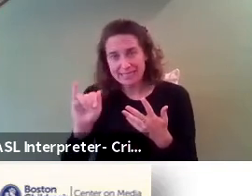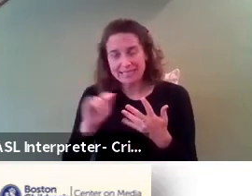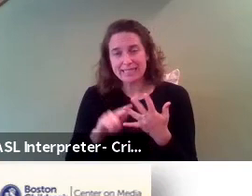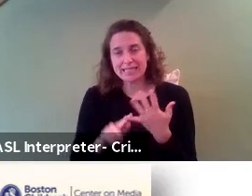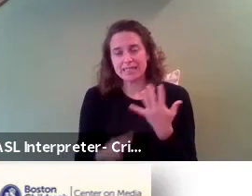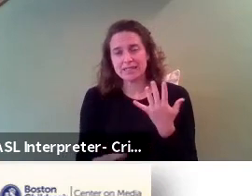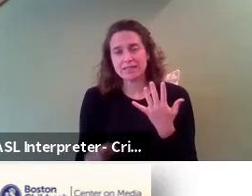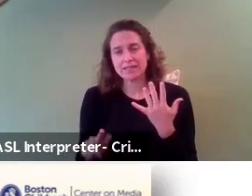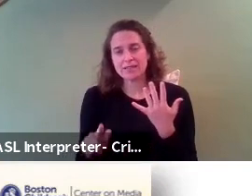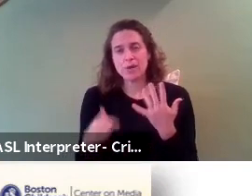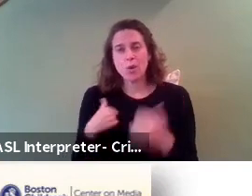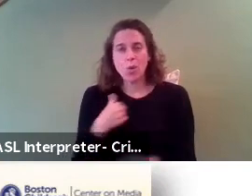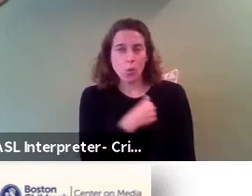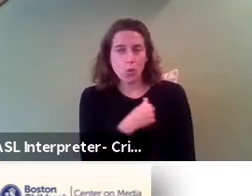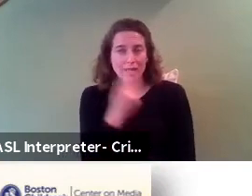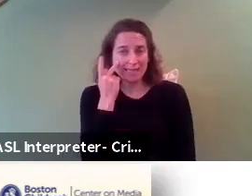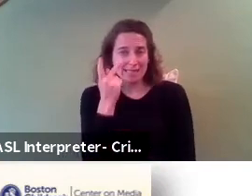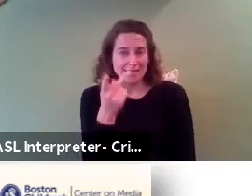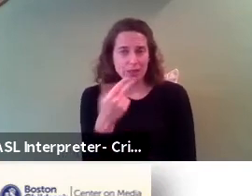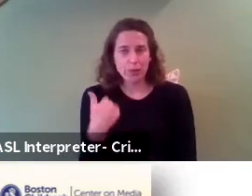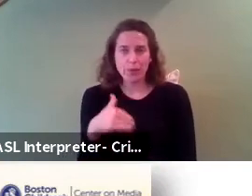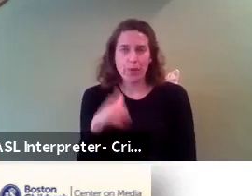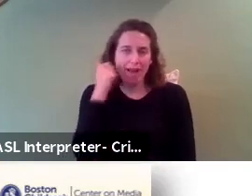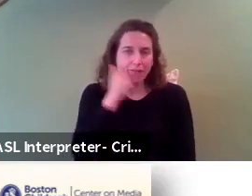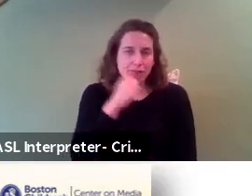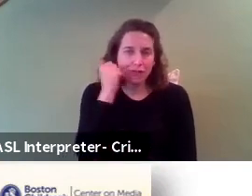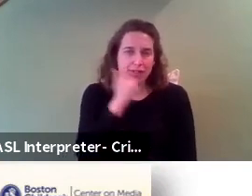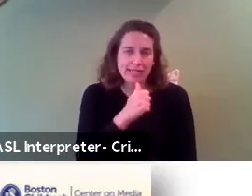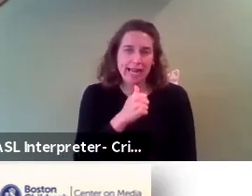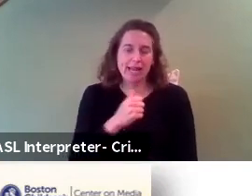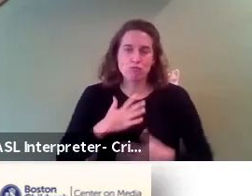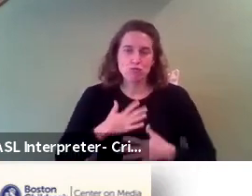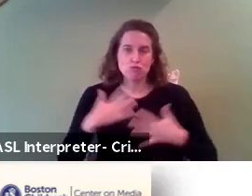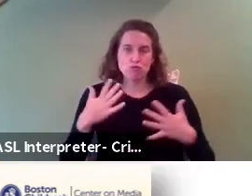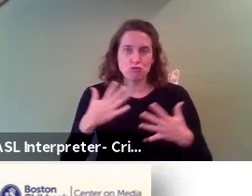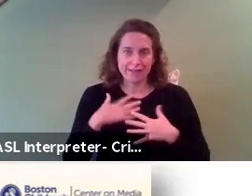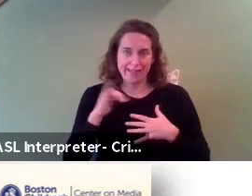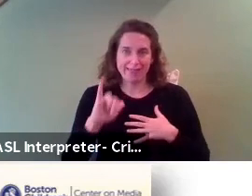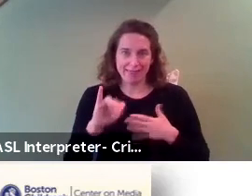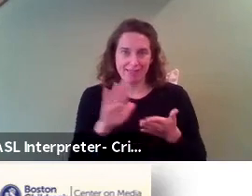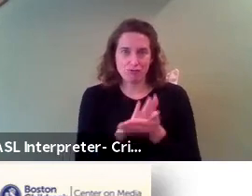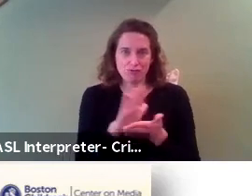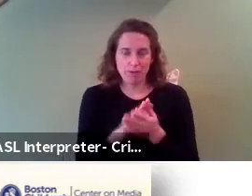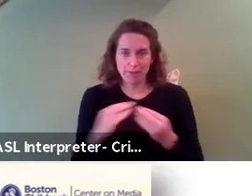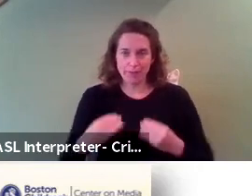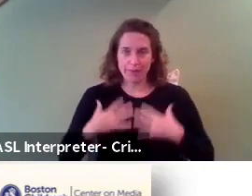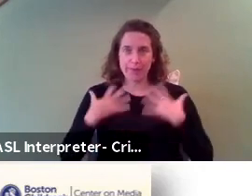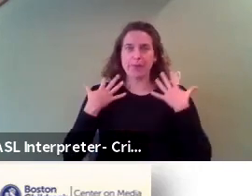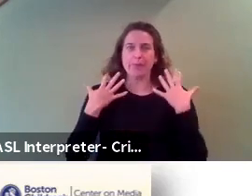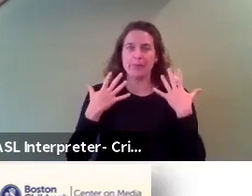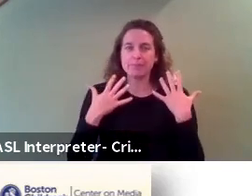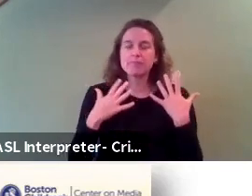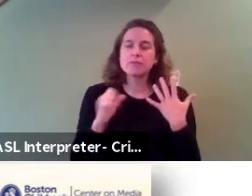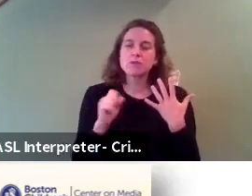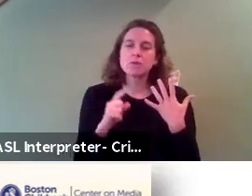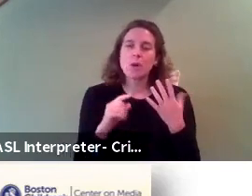we see this as a living, breathing document. So we will update it as more information comes in.